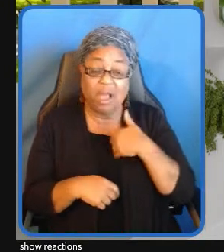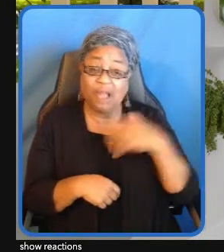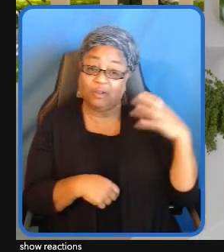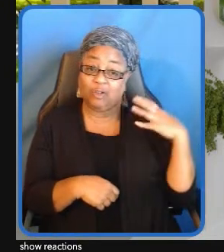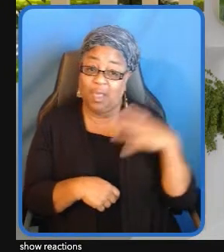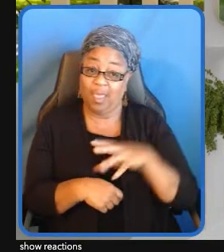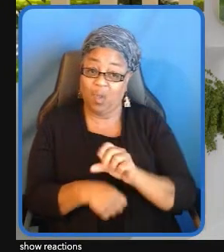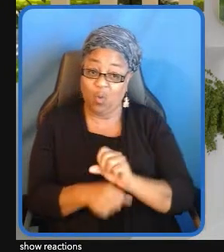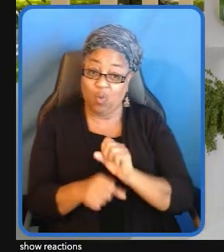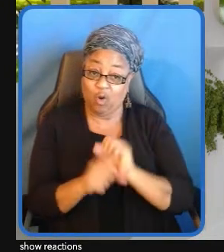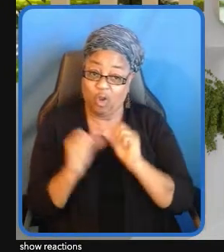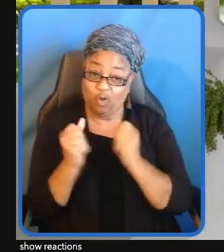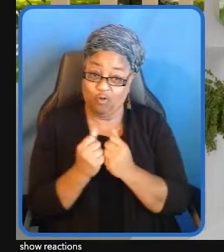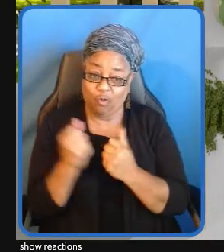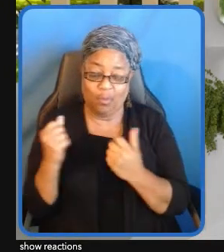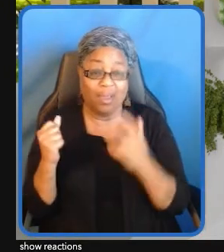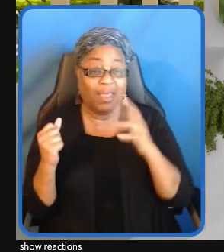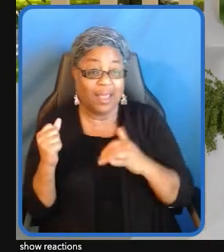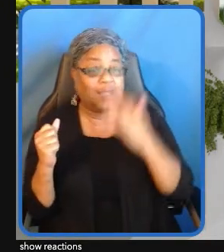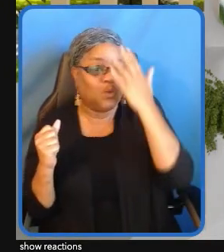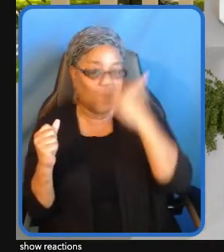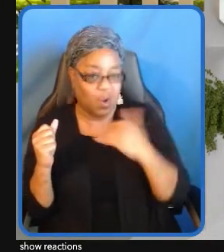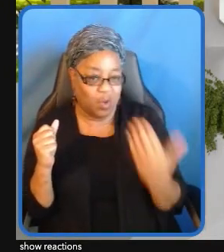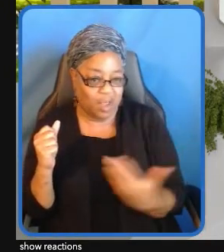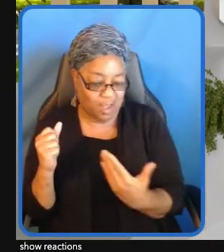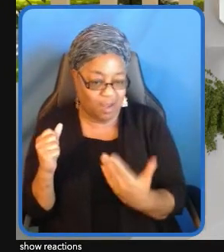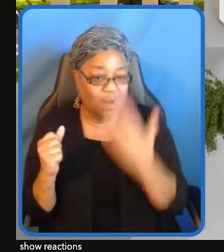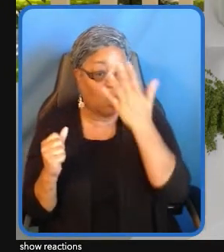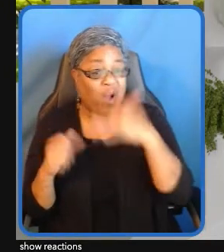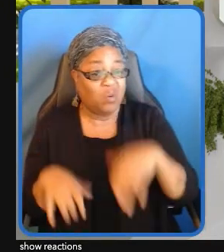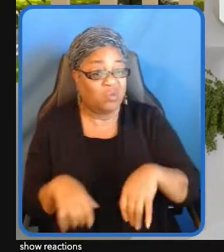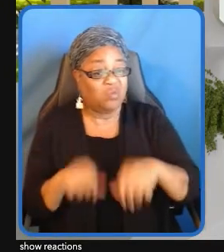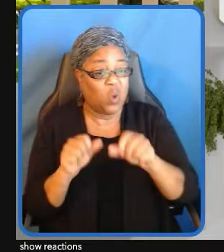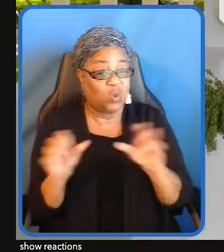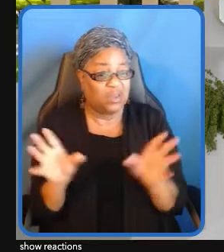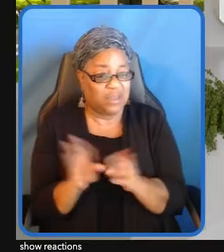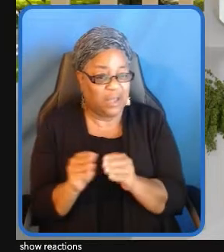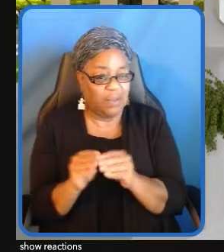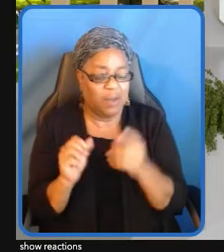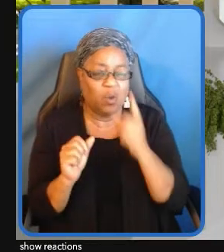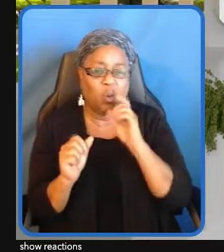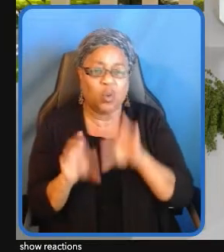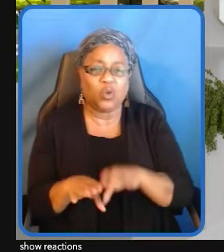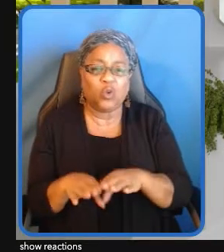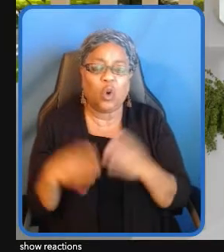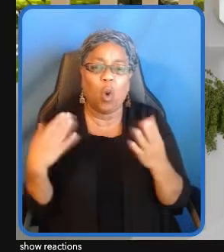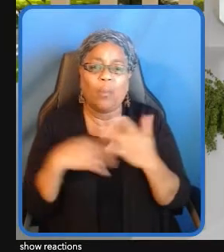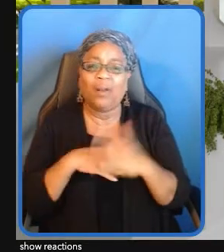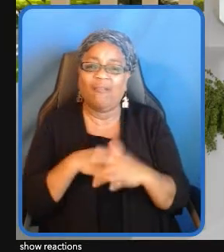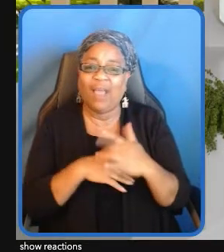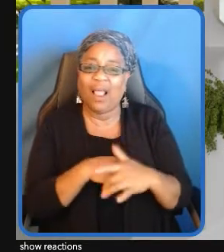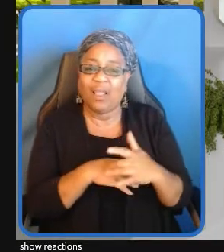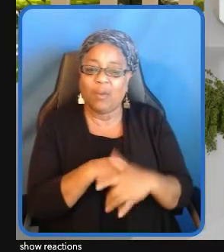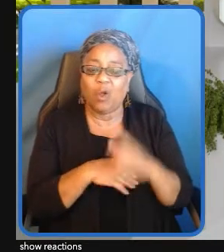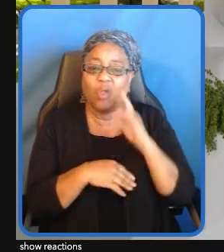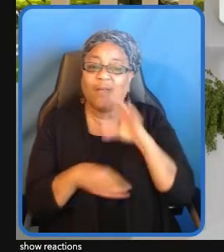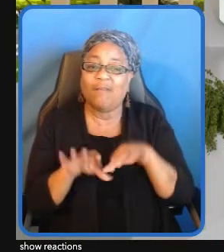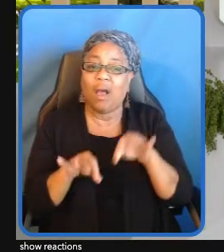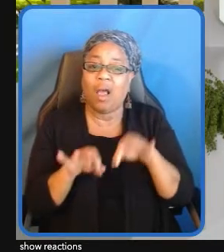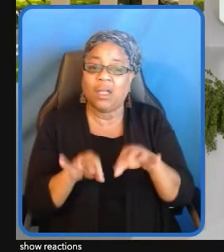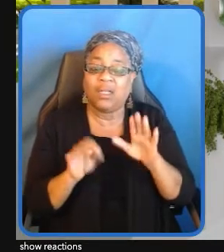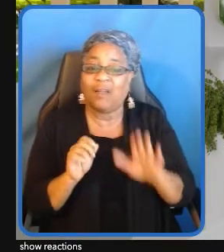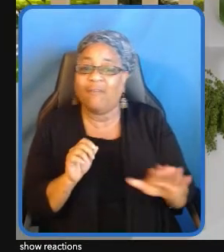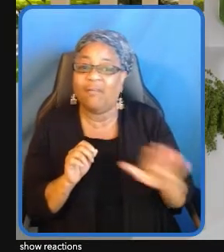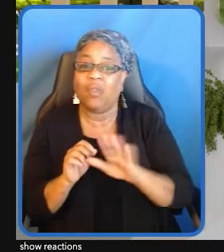I'm here and why we're holding this summit. Also, because we really want to open source the findings of those experts and the ACT report.